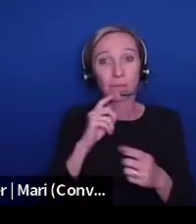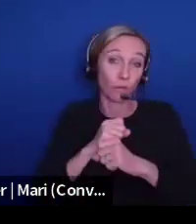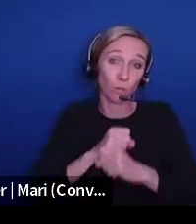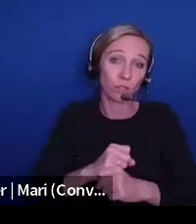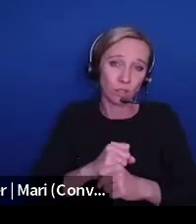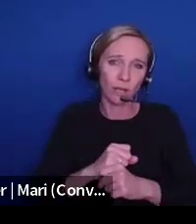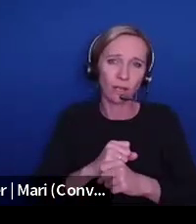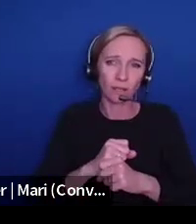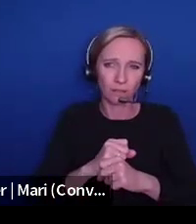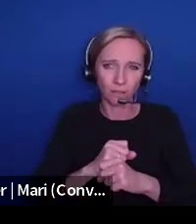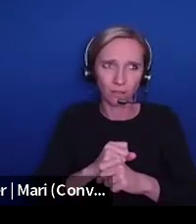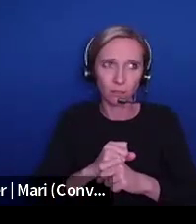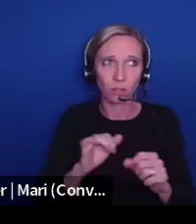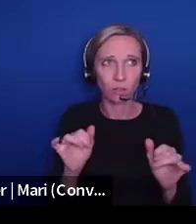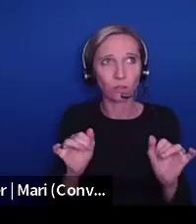what the